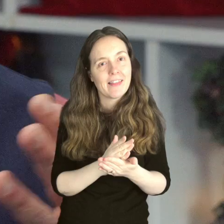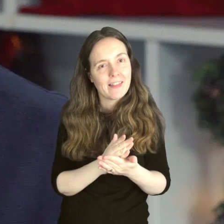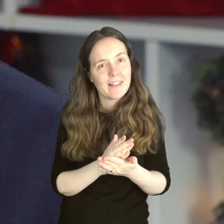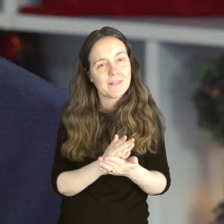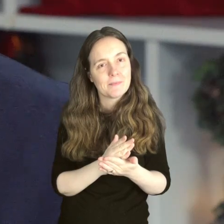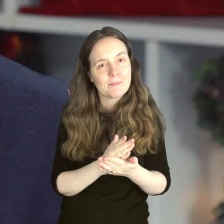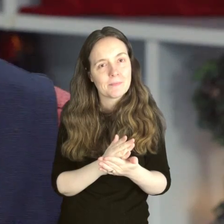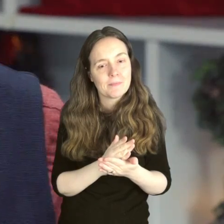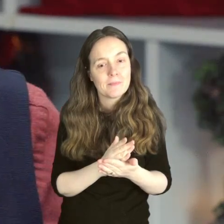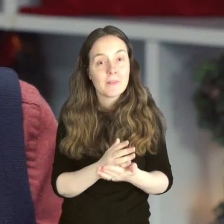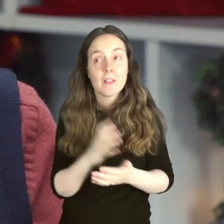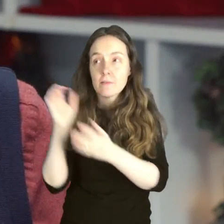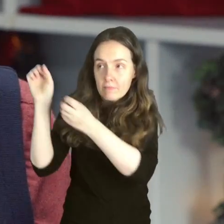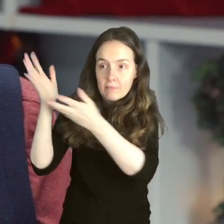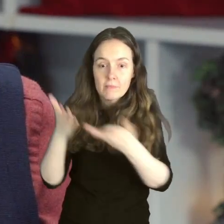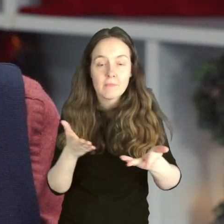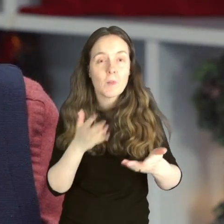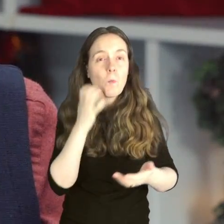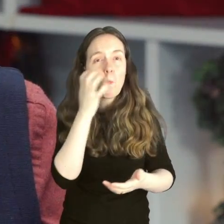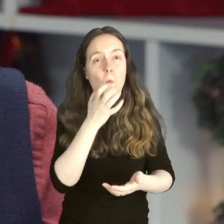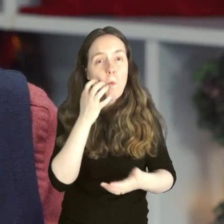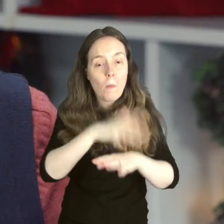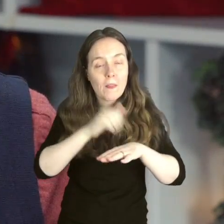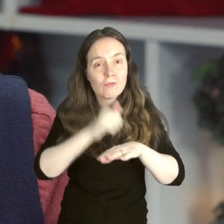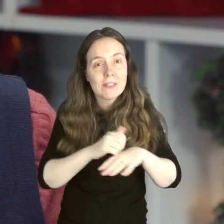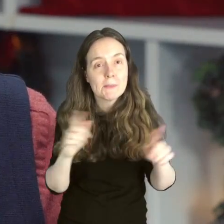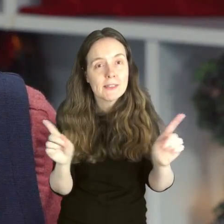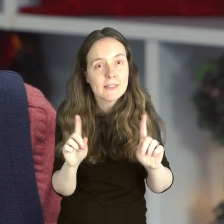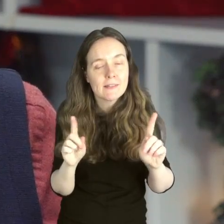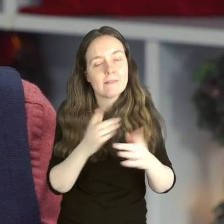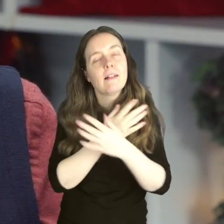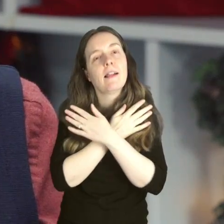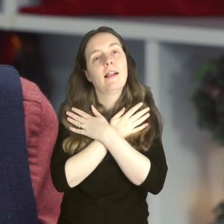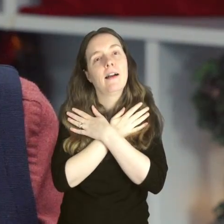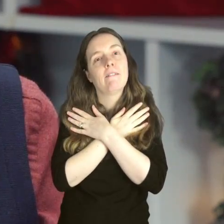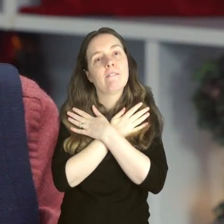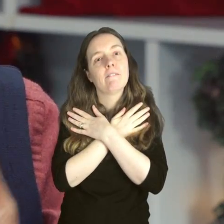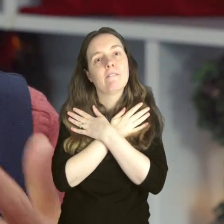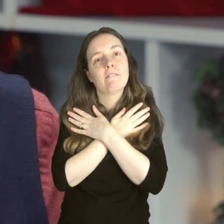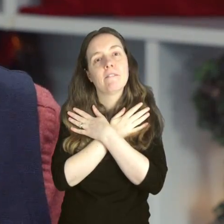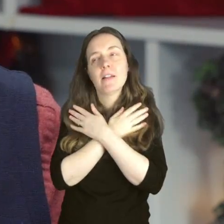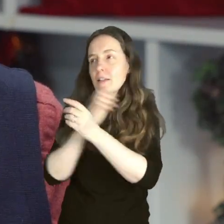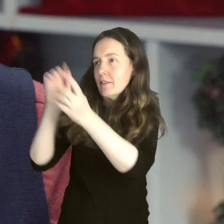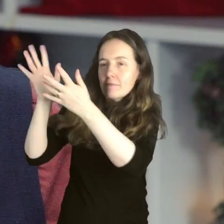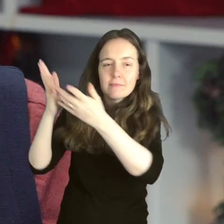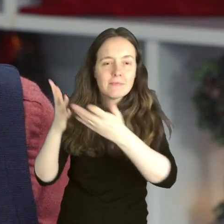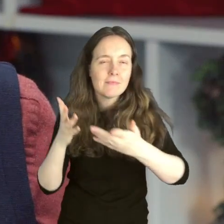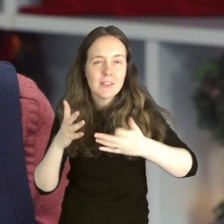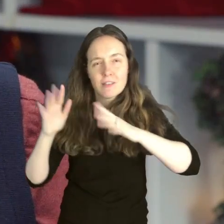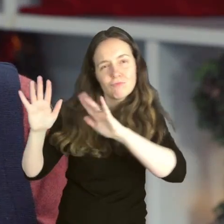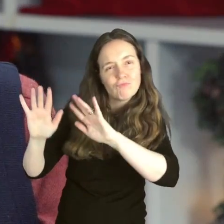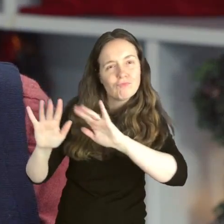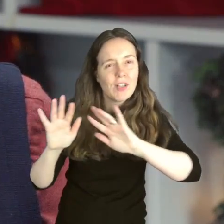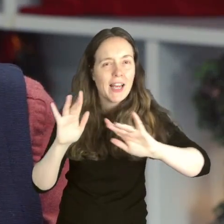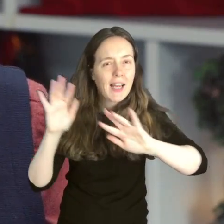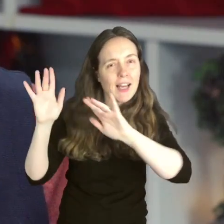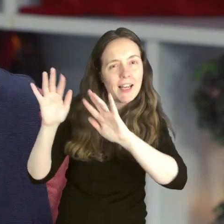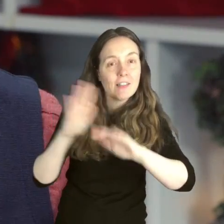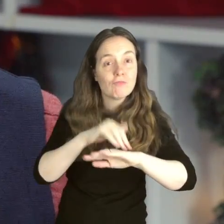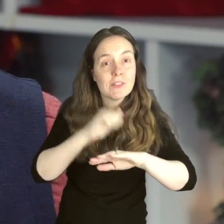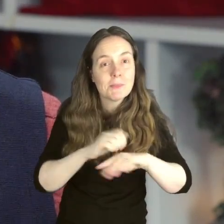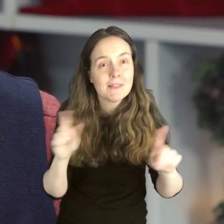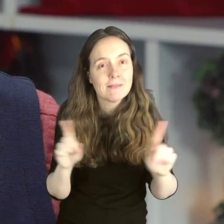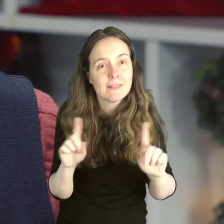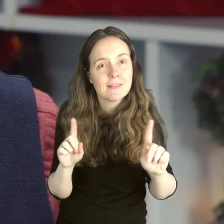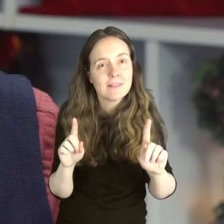the warmth of Christmas, which is love, the radiance of Christmas, which